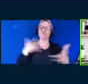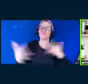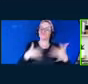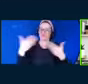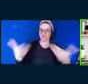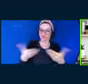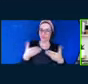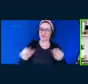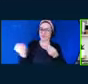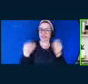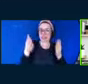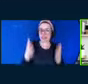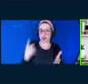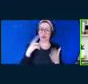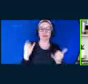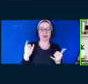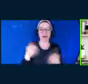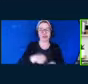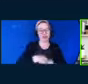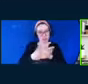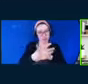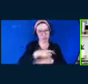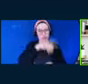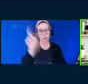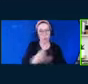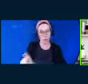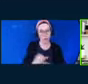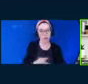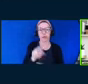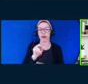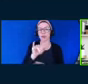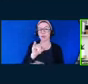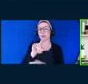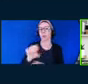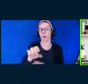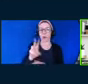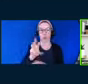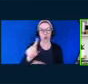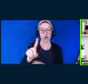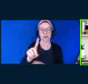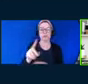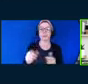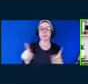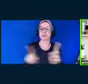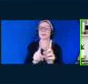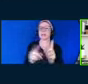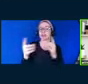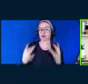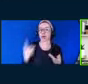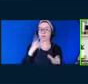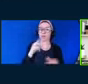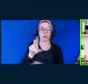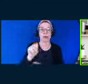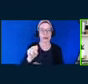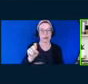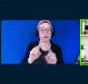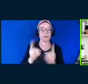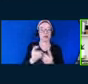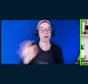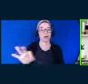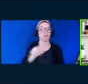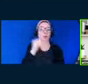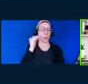the facilitator for today's call. Nicole Wood, she's the Deputy Director for the U.S. Department of